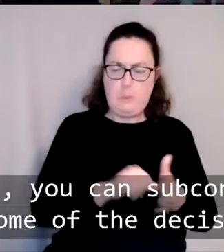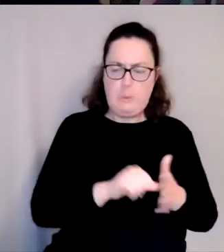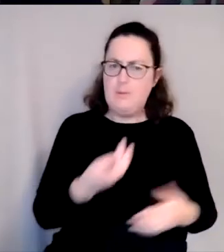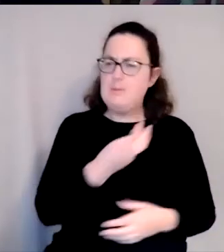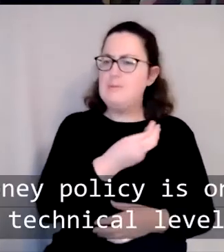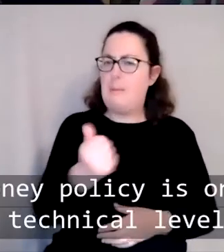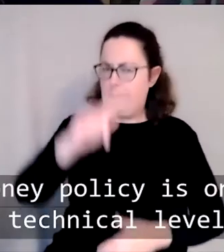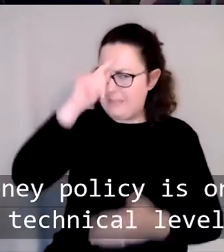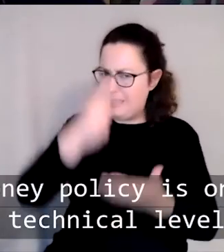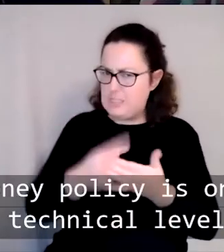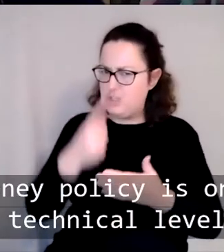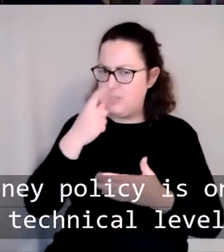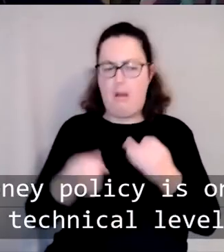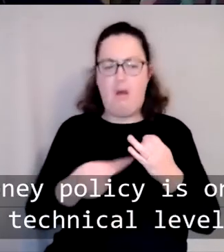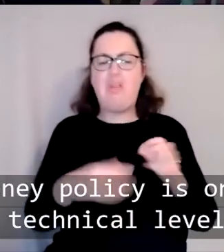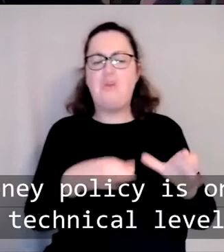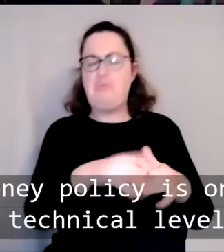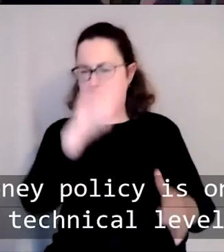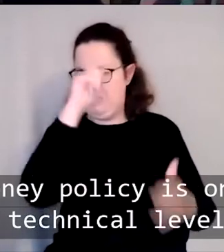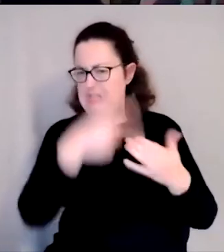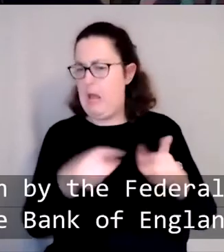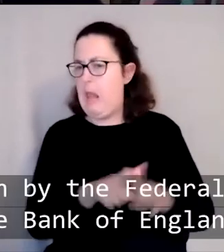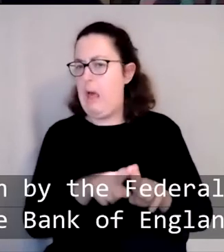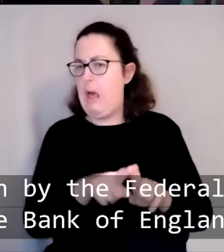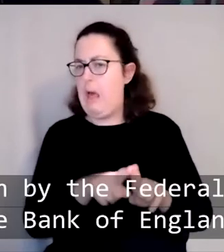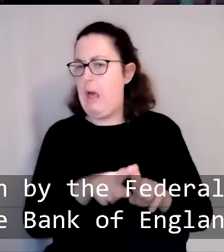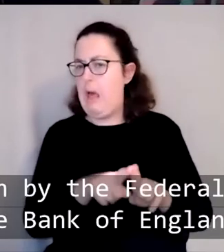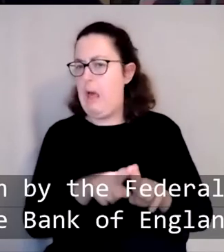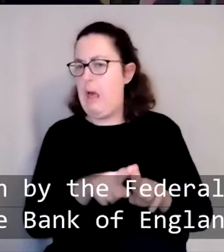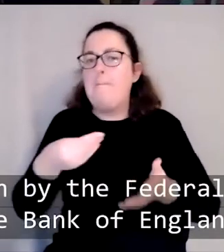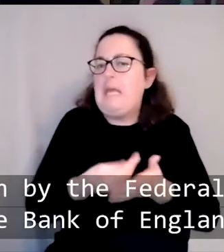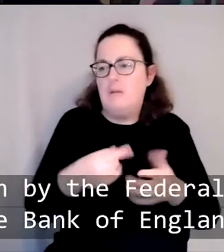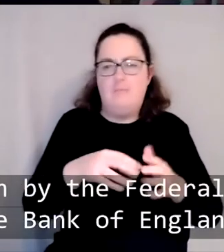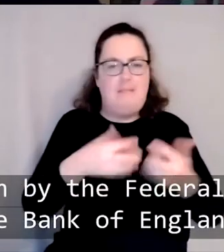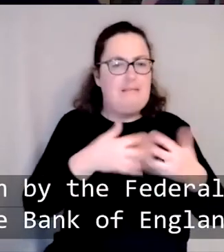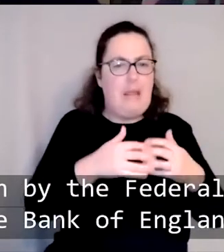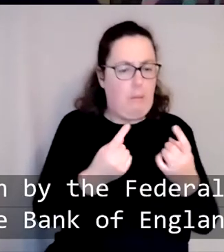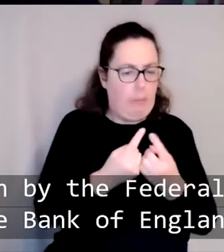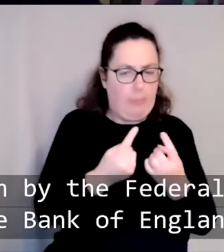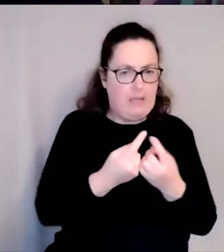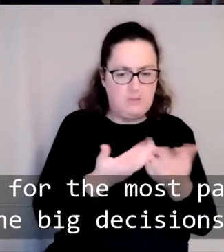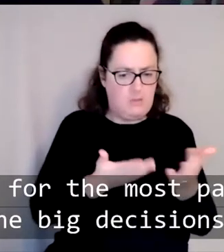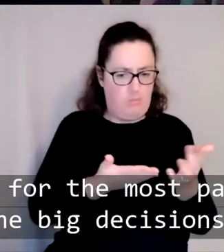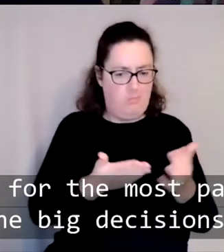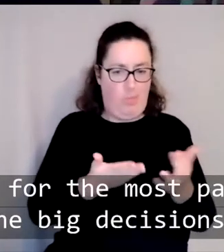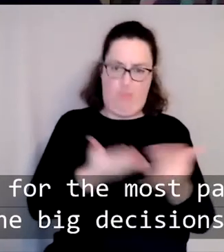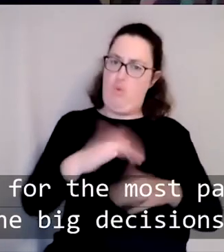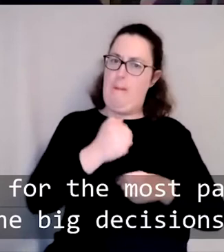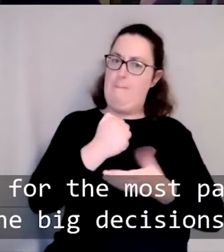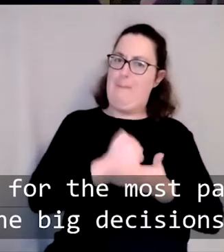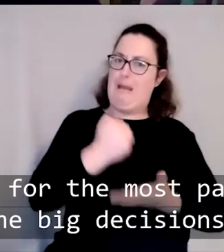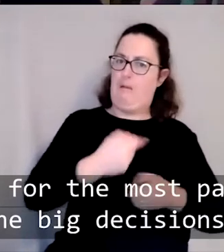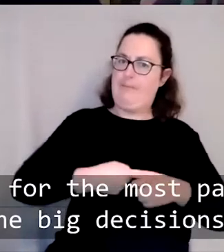The, you know, money policy is on a technical level dealt with by the Federal Reserve, the Bank of England. But for the most